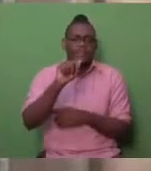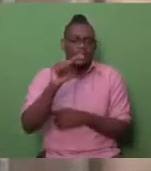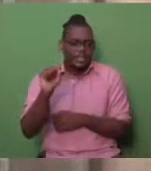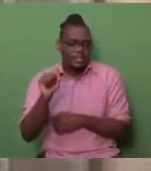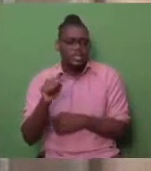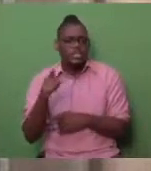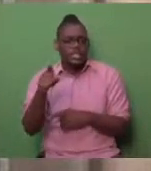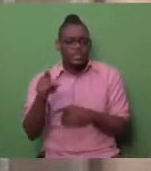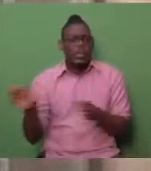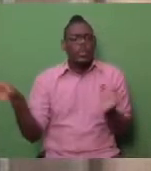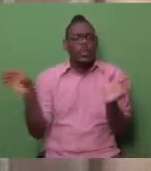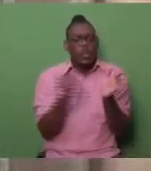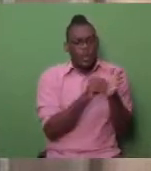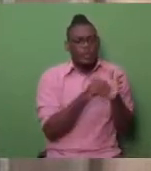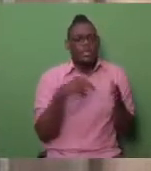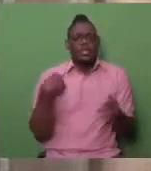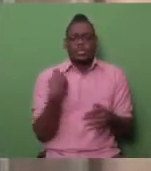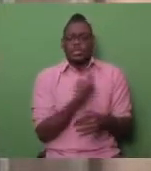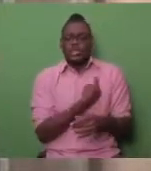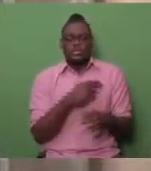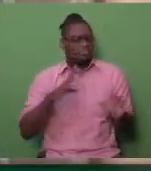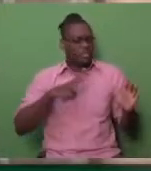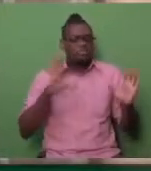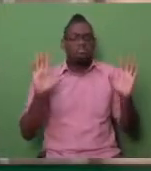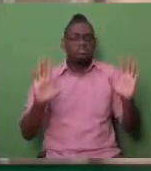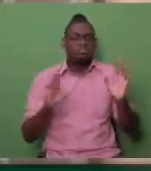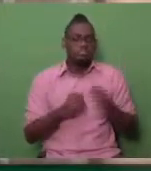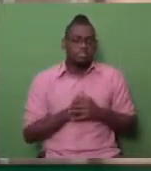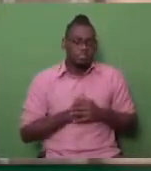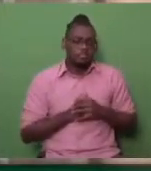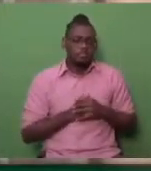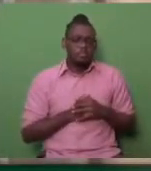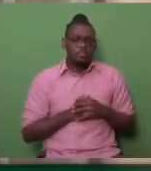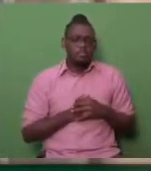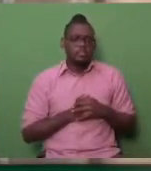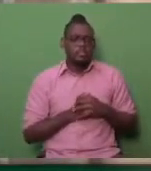The government had a virtual meltdown.